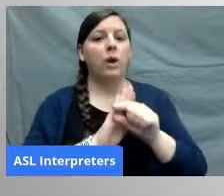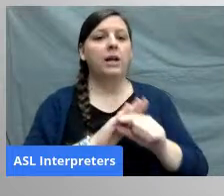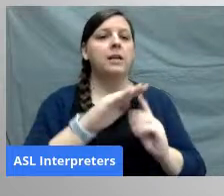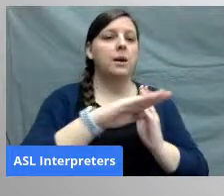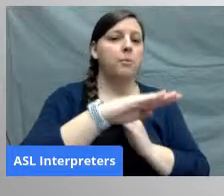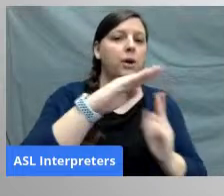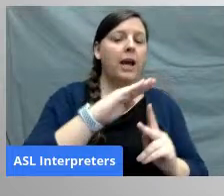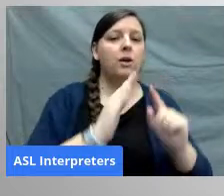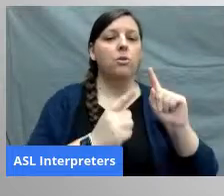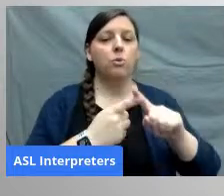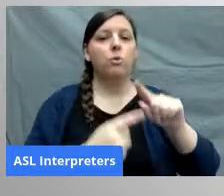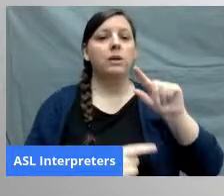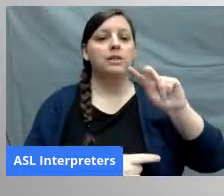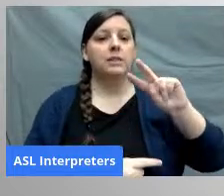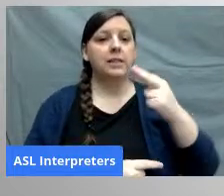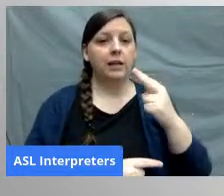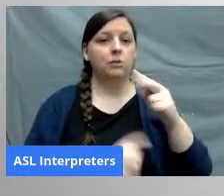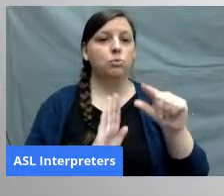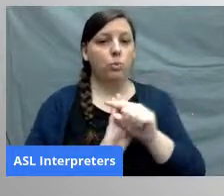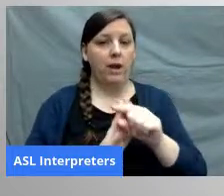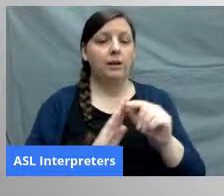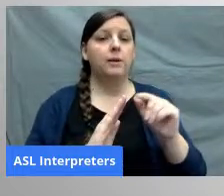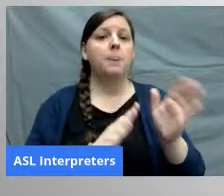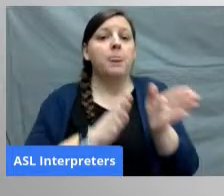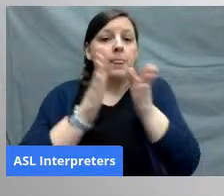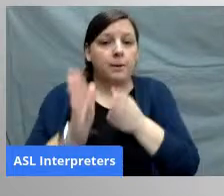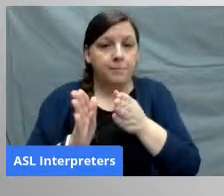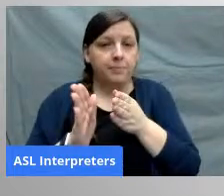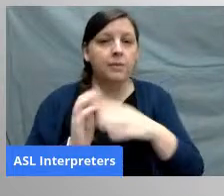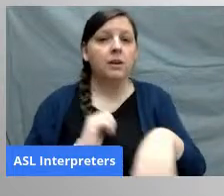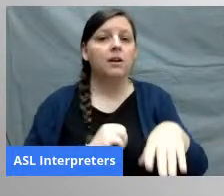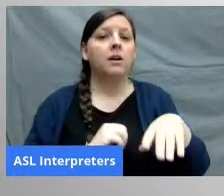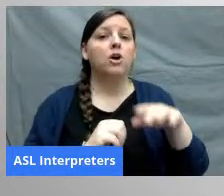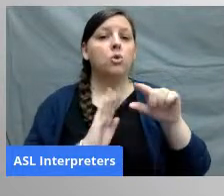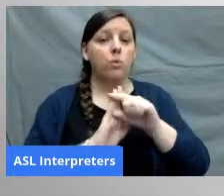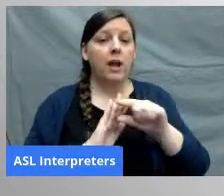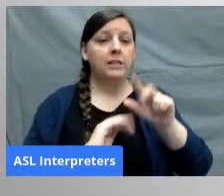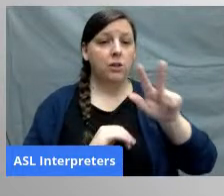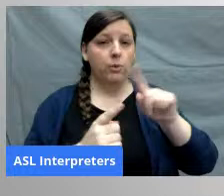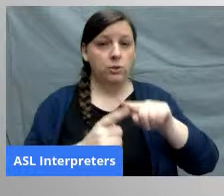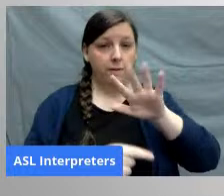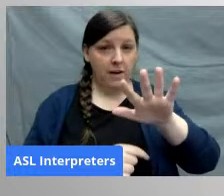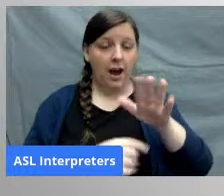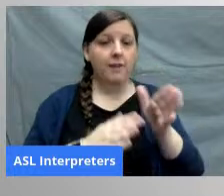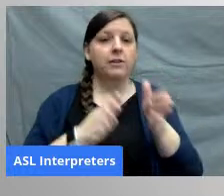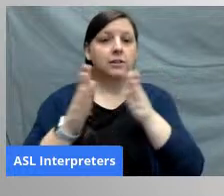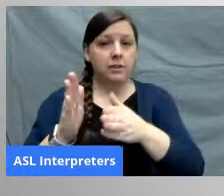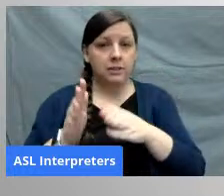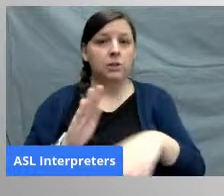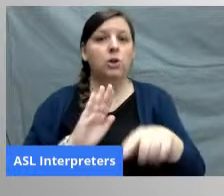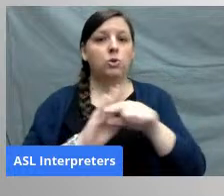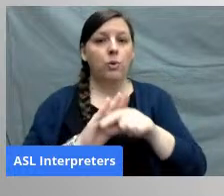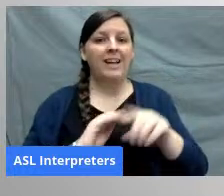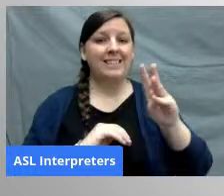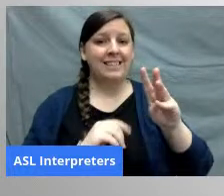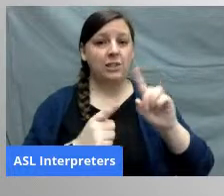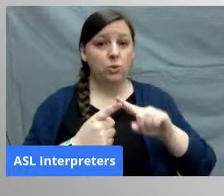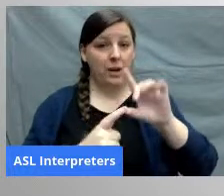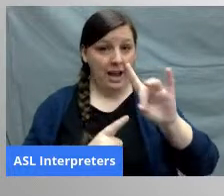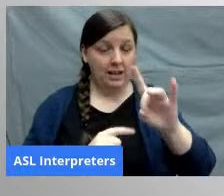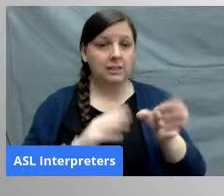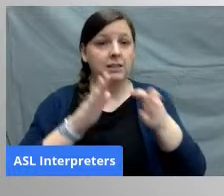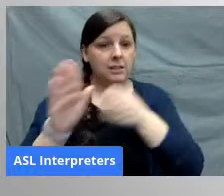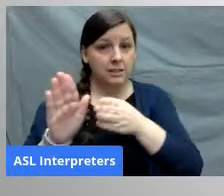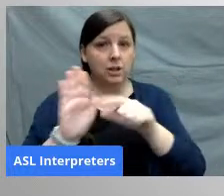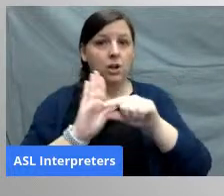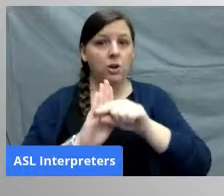our grades 3 through 5 students, our grades 6 through 8 students, and our high school students. So we have